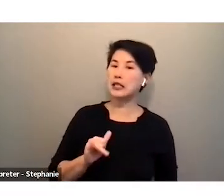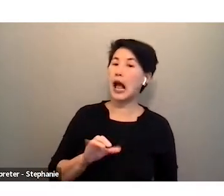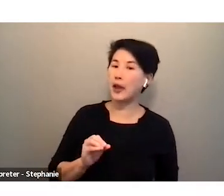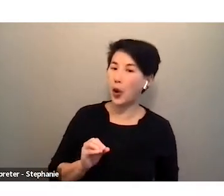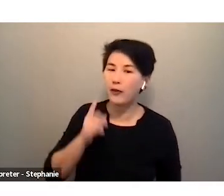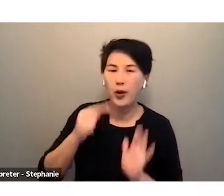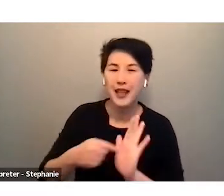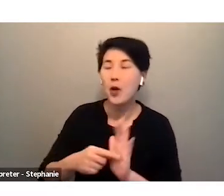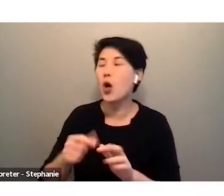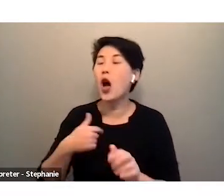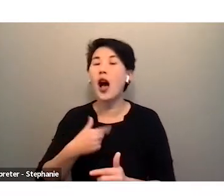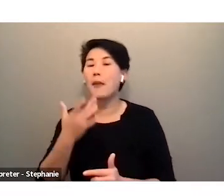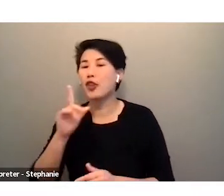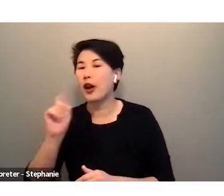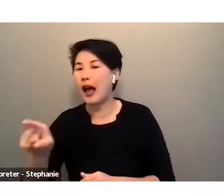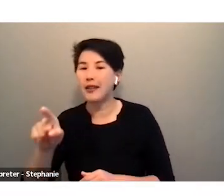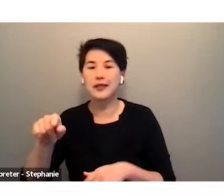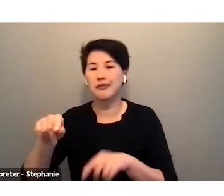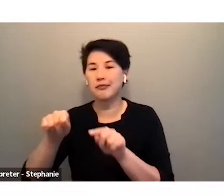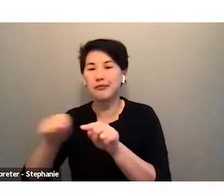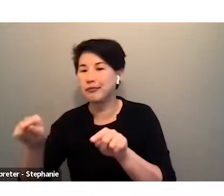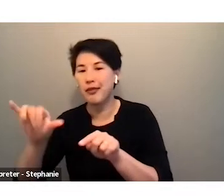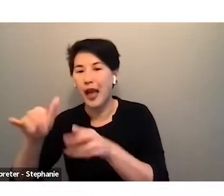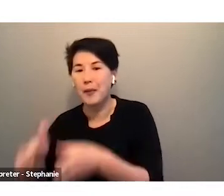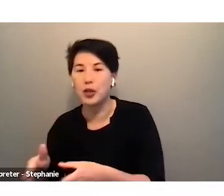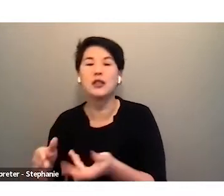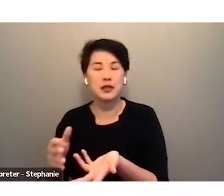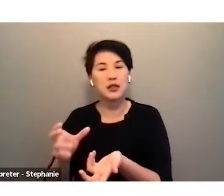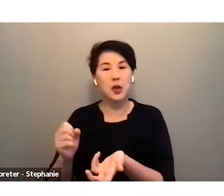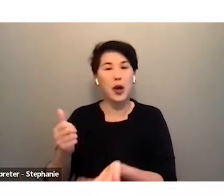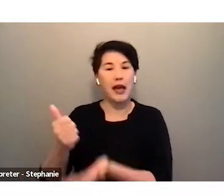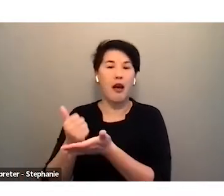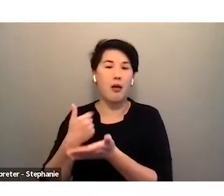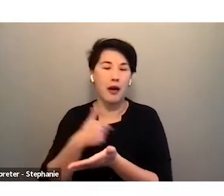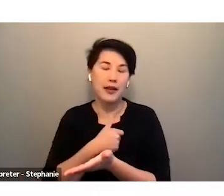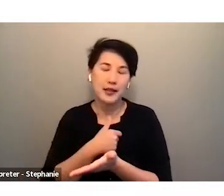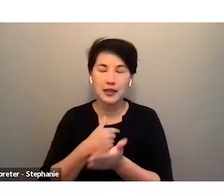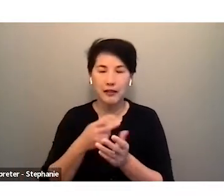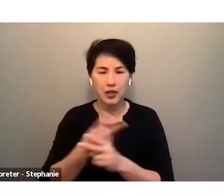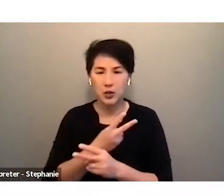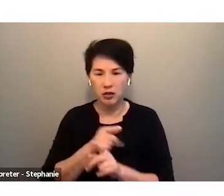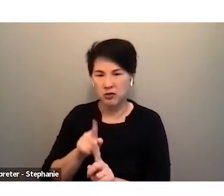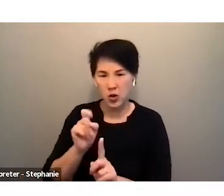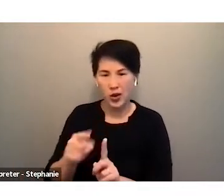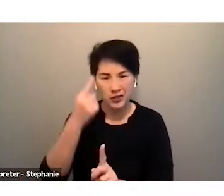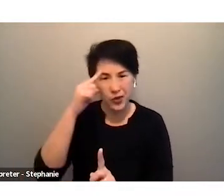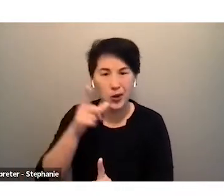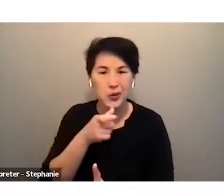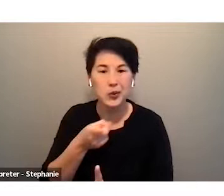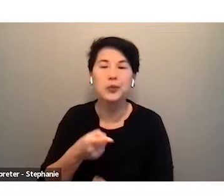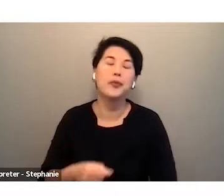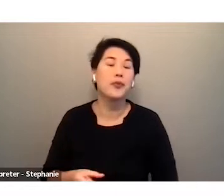our way, because that'll help me moderate at the end. It will be so helpful for me. So without further